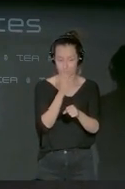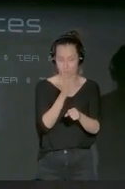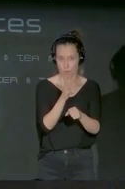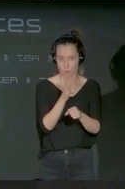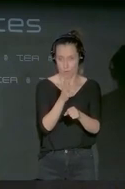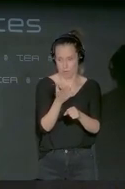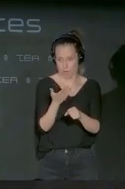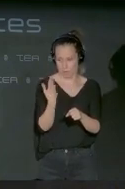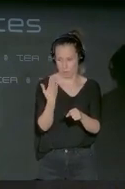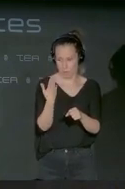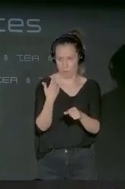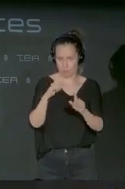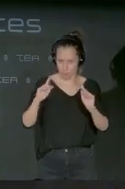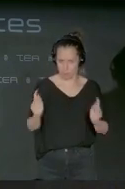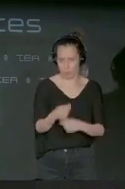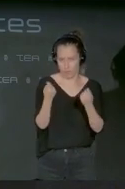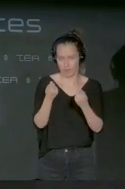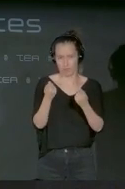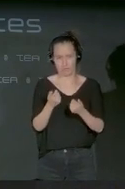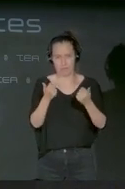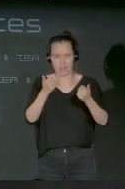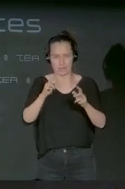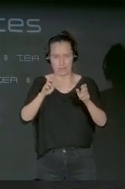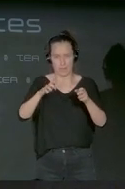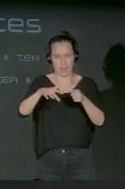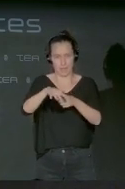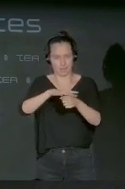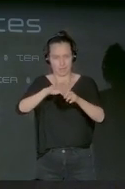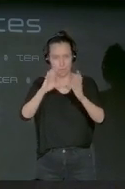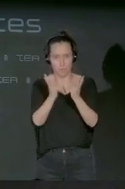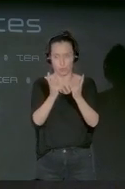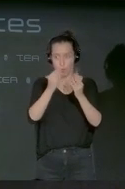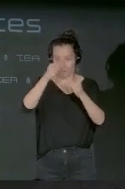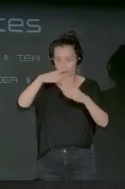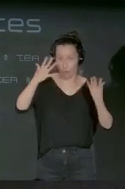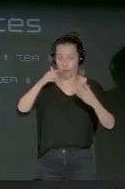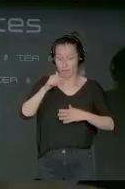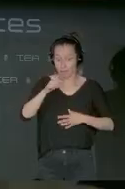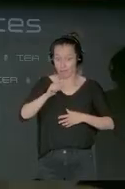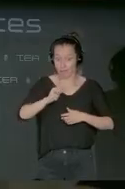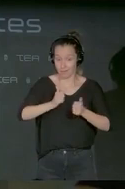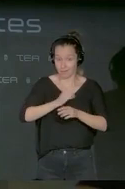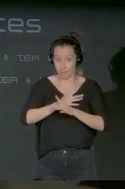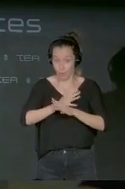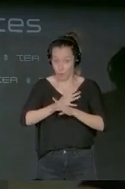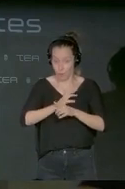and video games, together with other aspects, play an important role there.